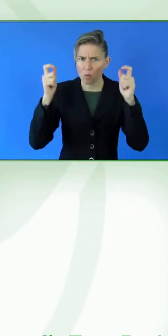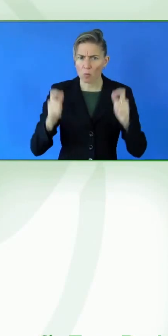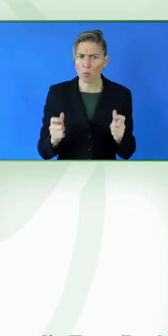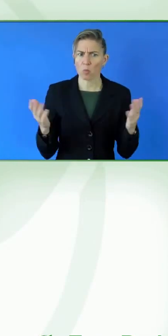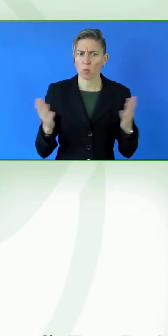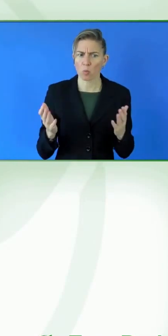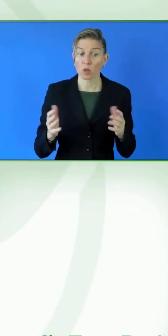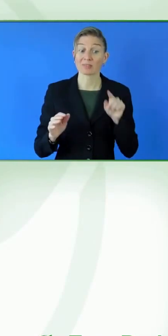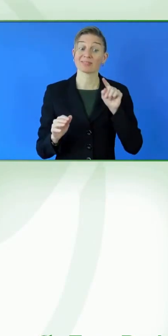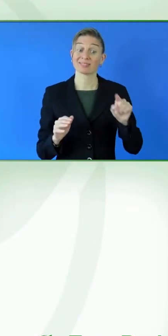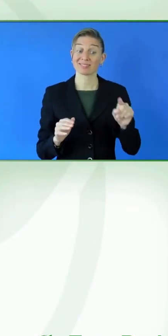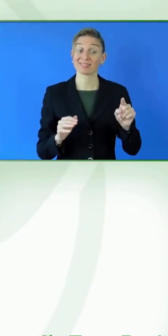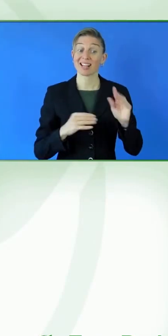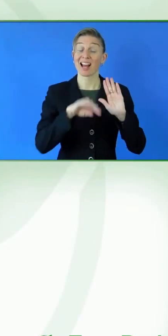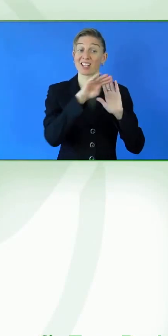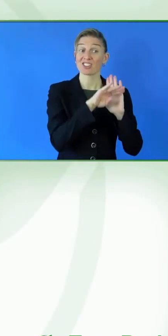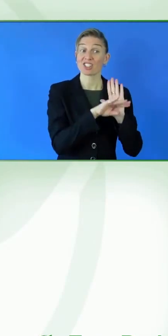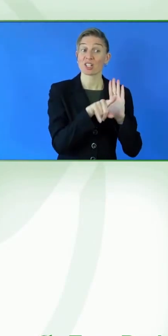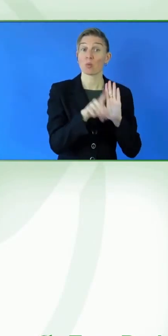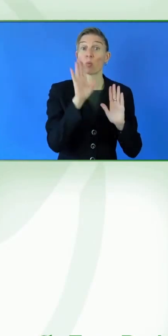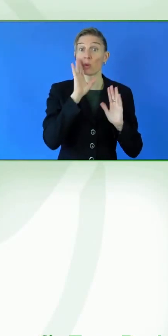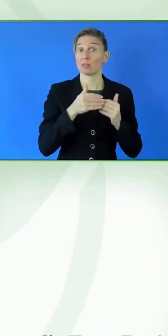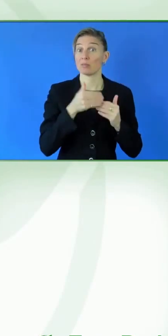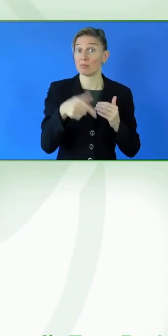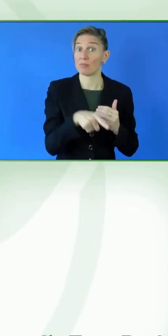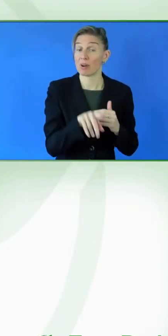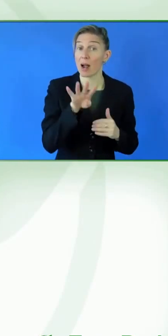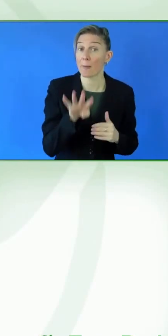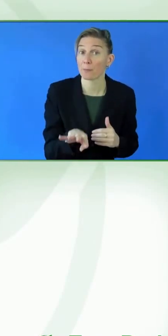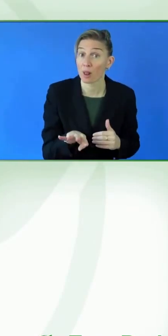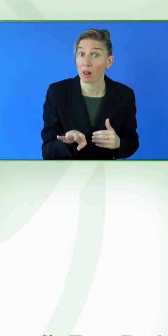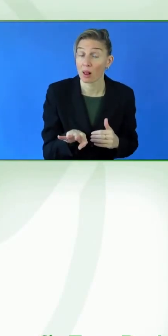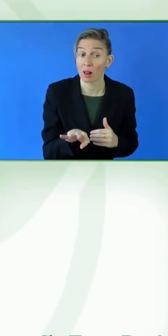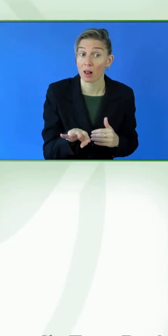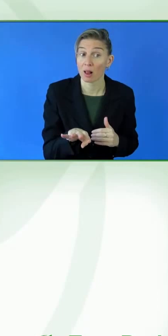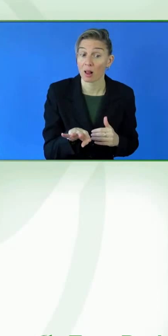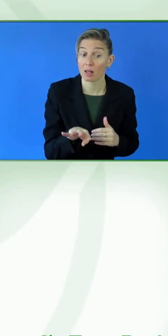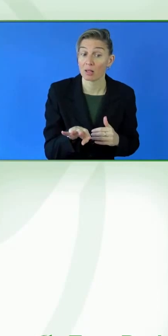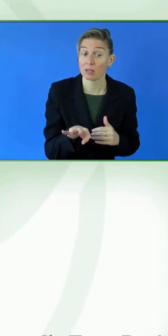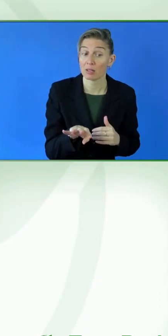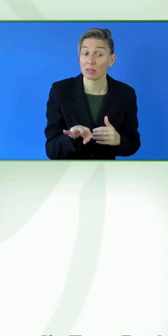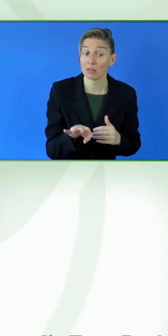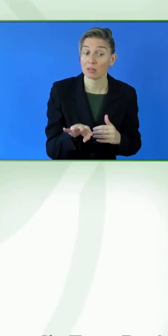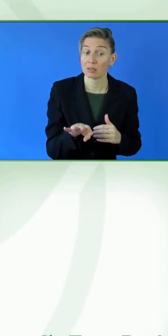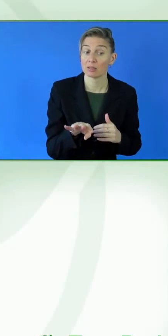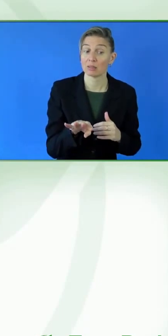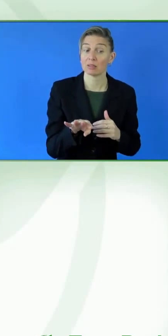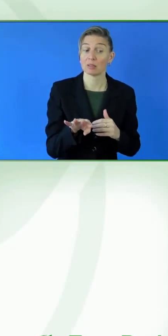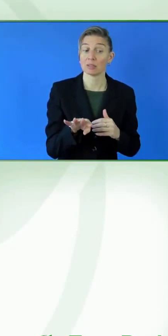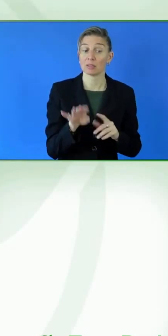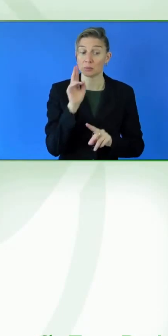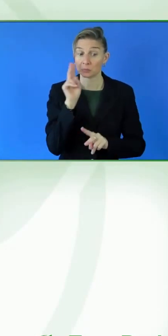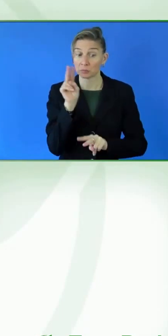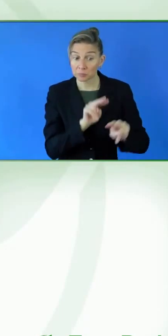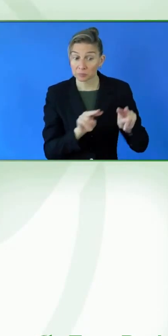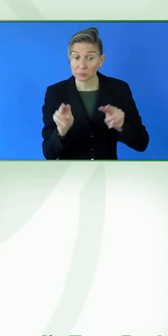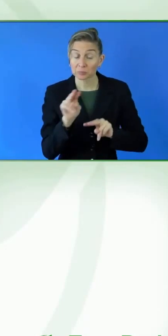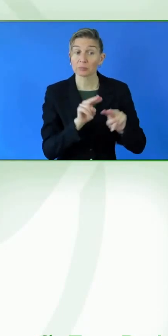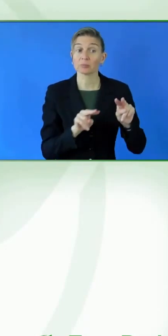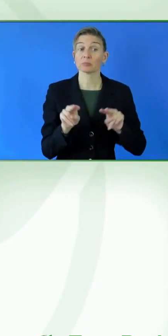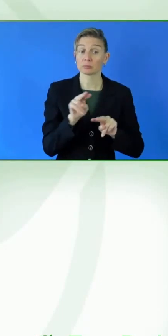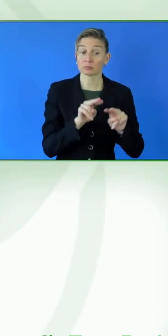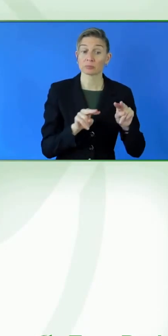in April, the fifth year review of that process. And the World Urban